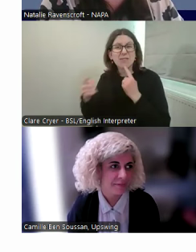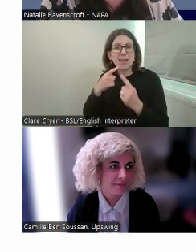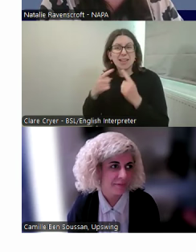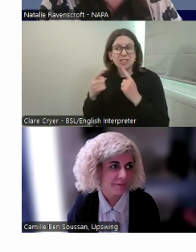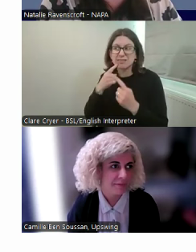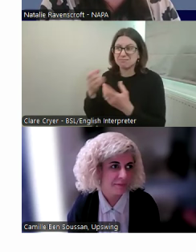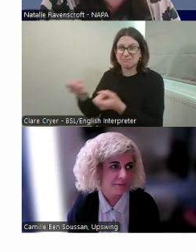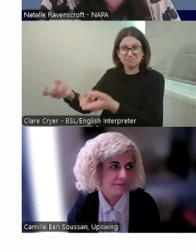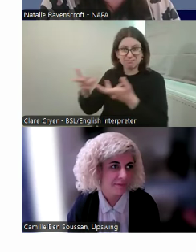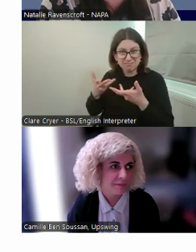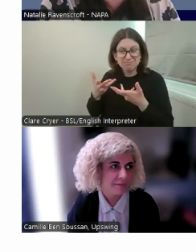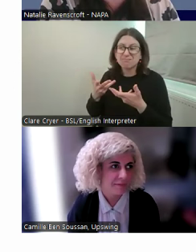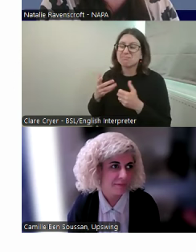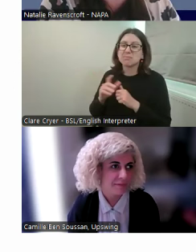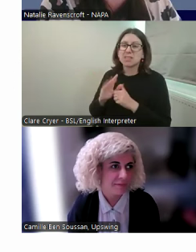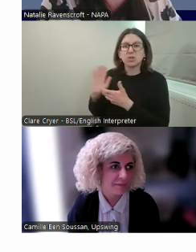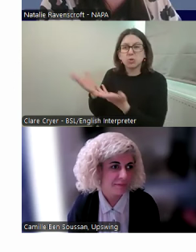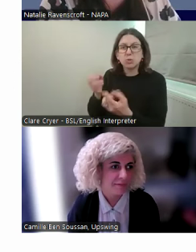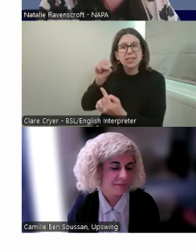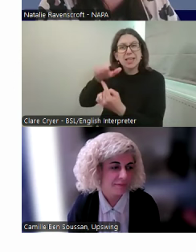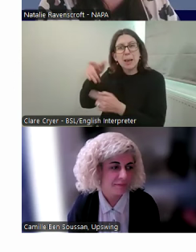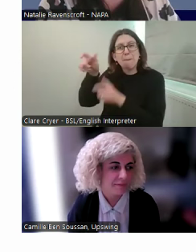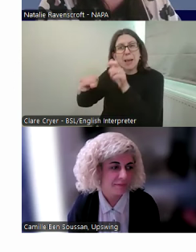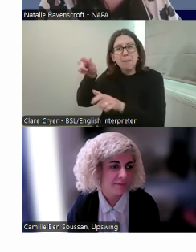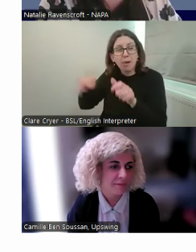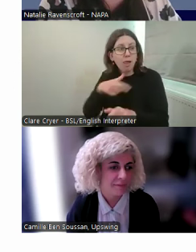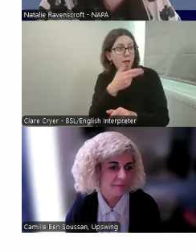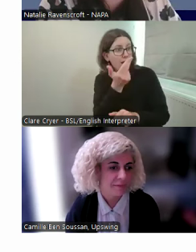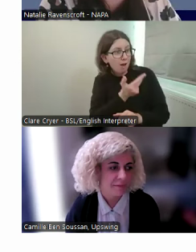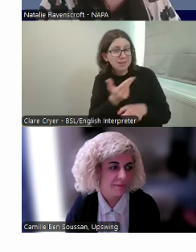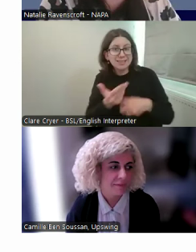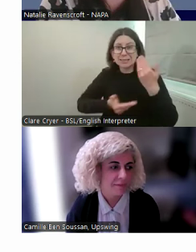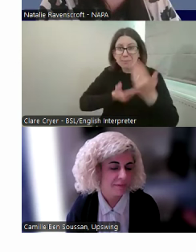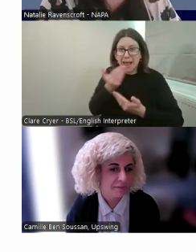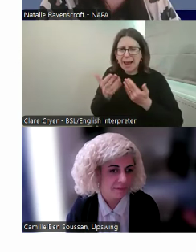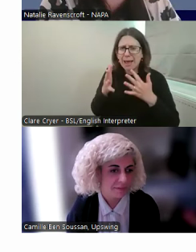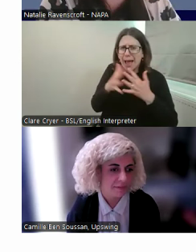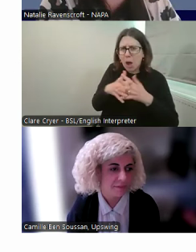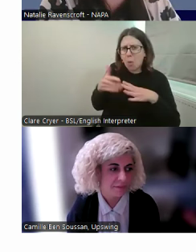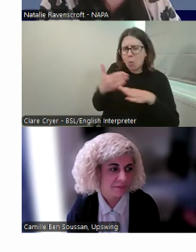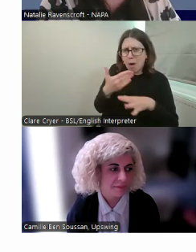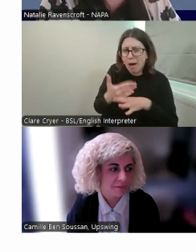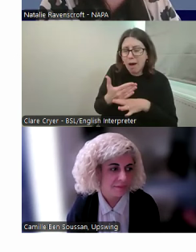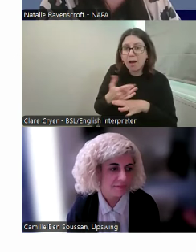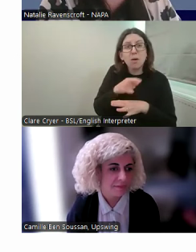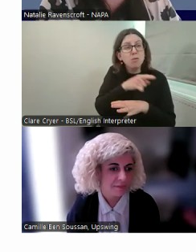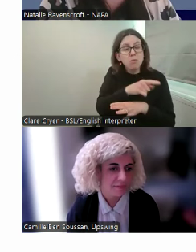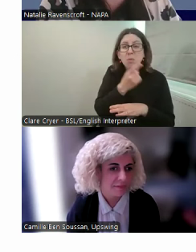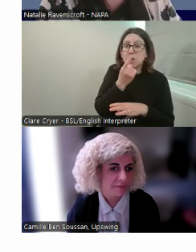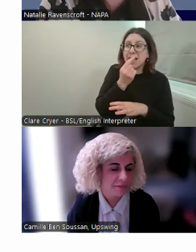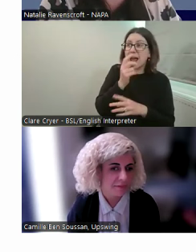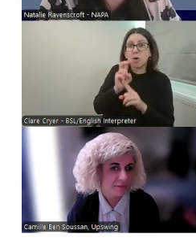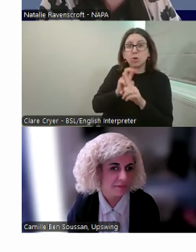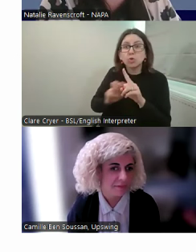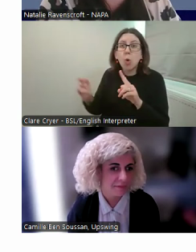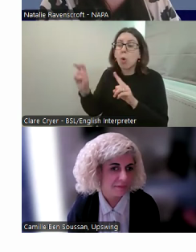people. The artist talking about how they work, and then time to go and have a tour, to meet and greet